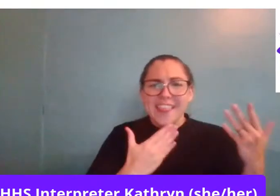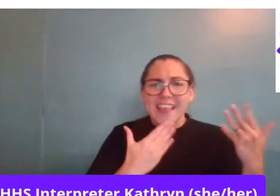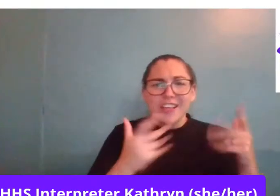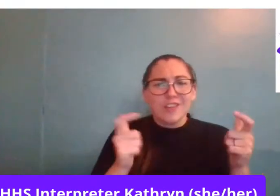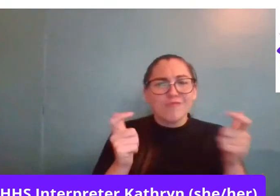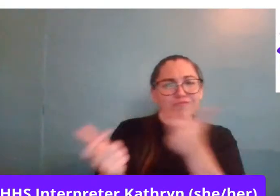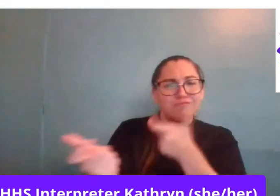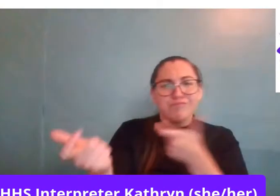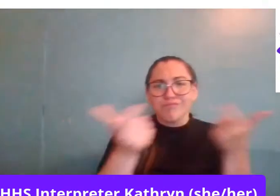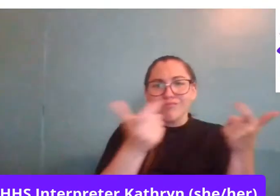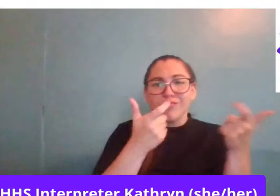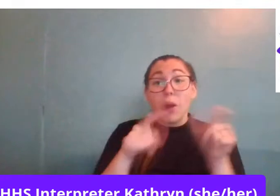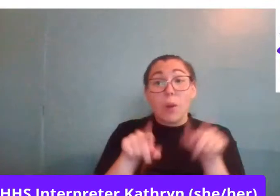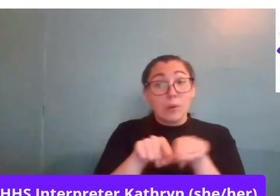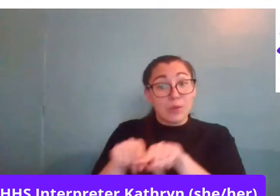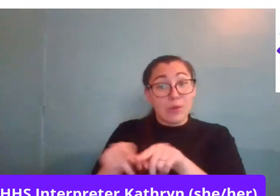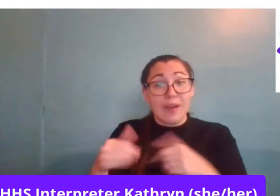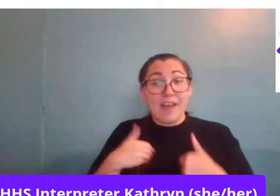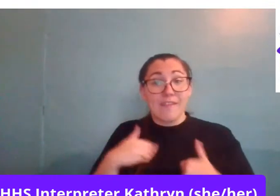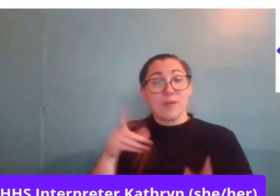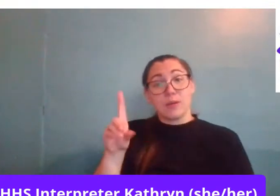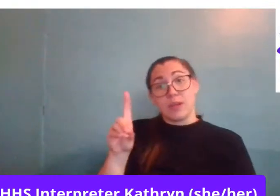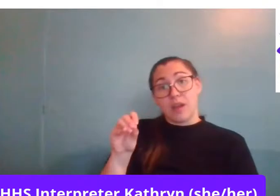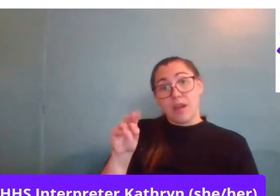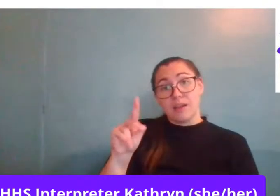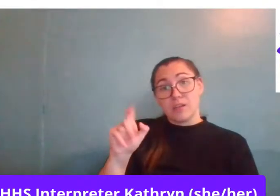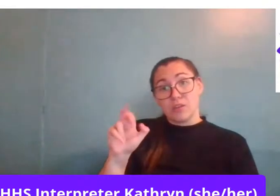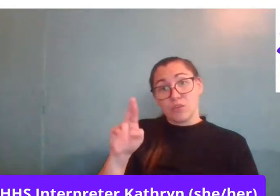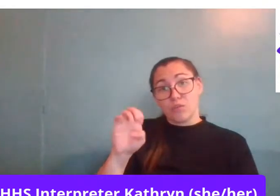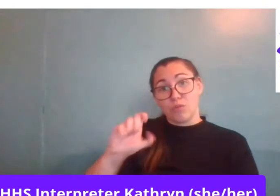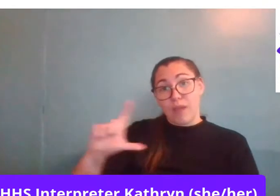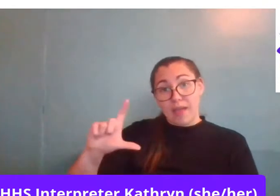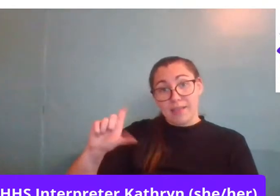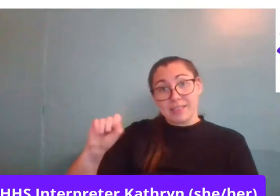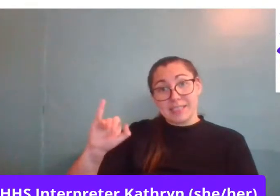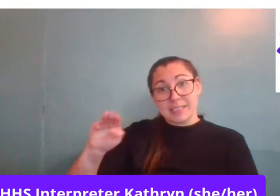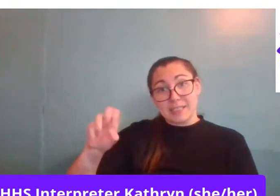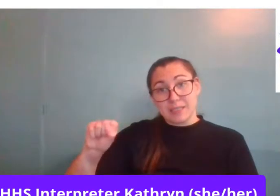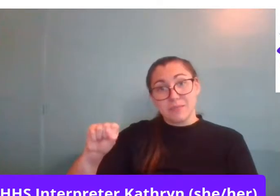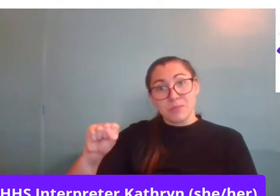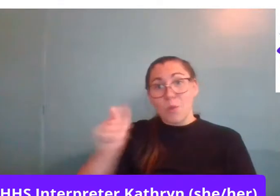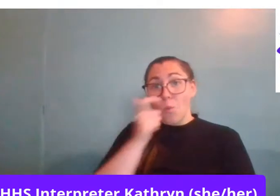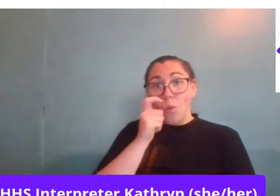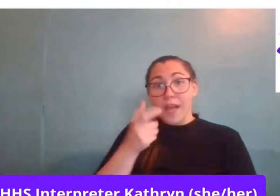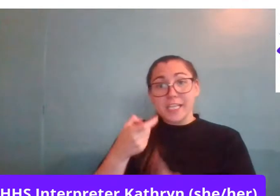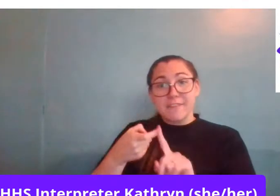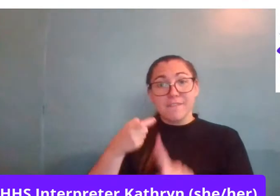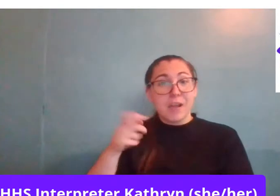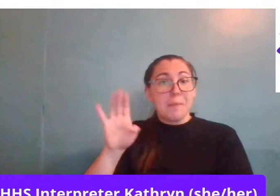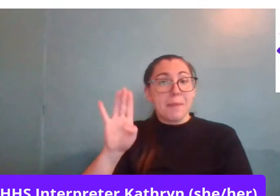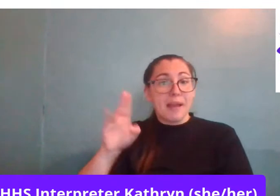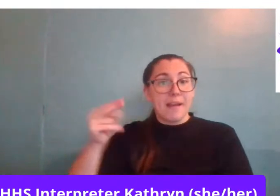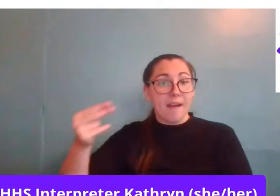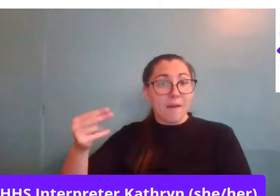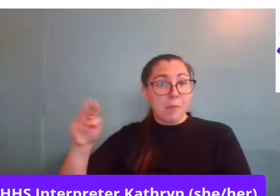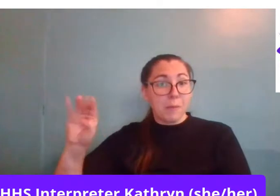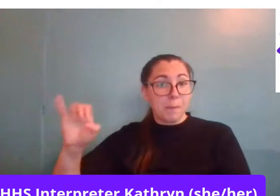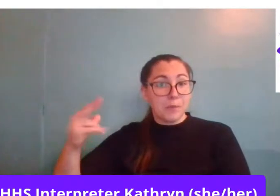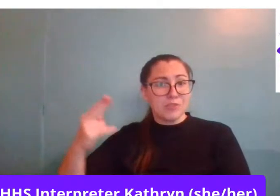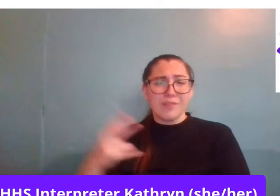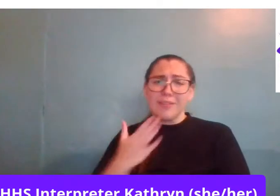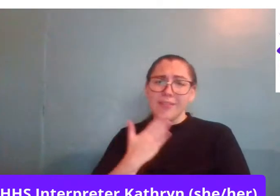Mr. Dontrell Sims, who's watching from Benton Harbor, Michigan. So we want to say thank you so much for tuning